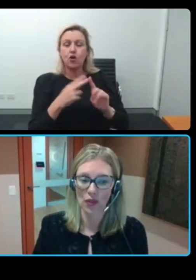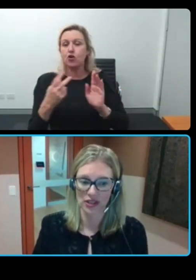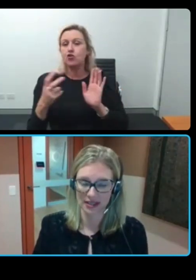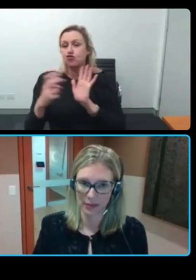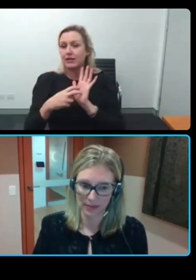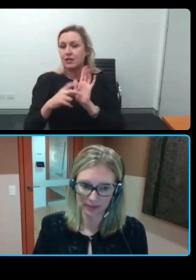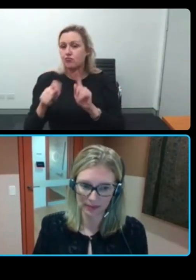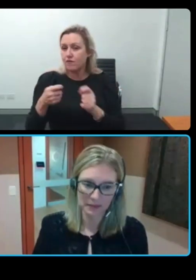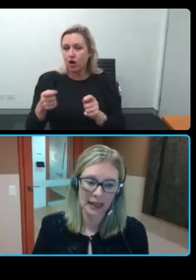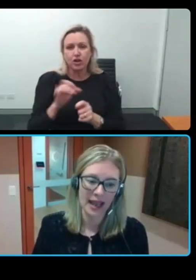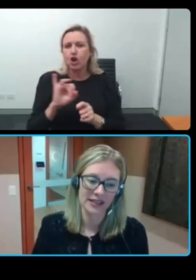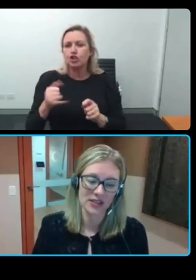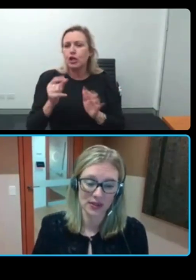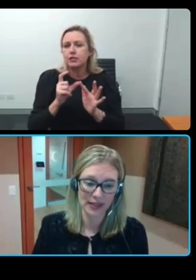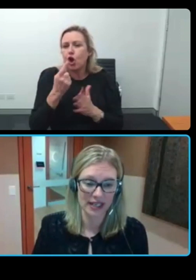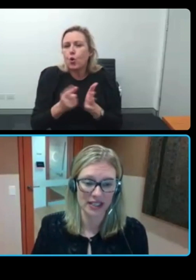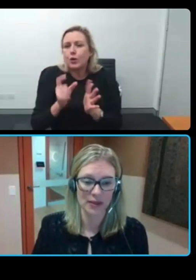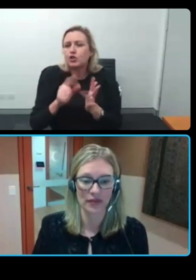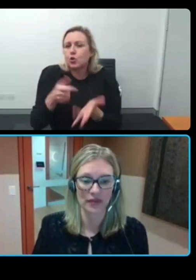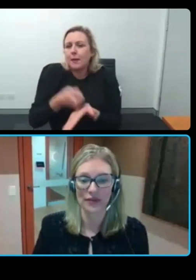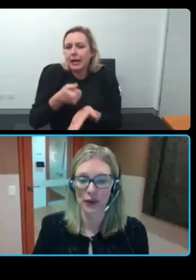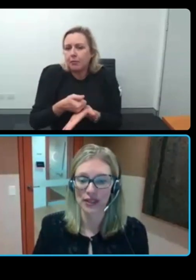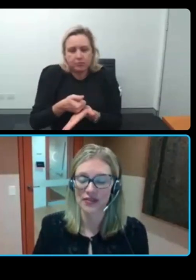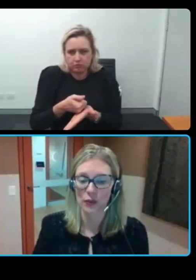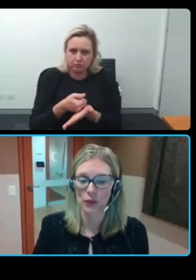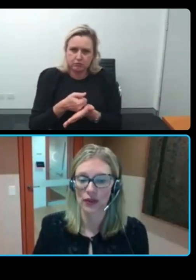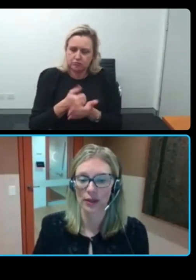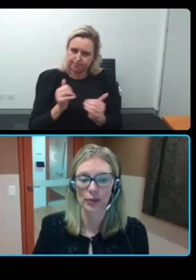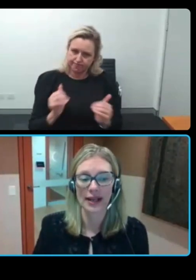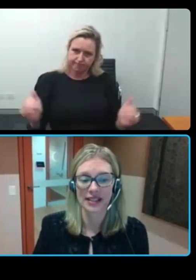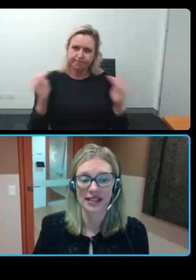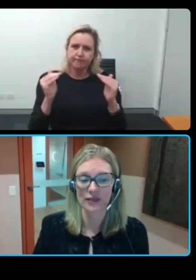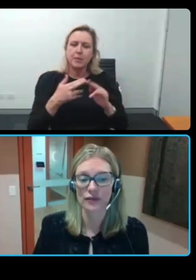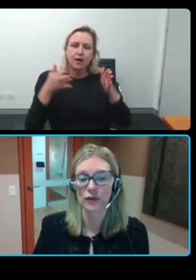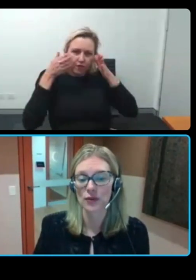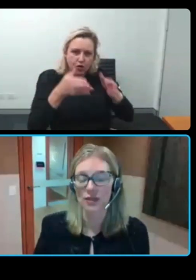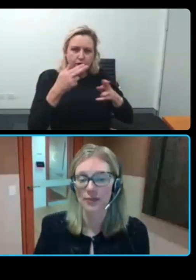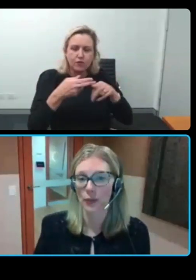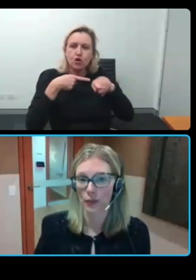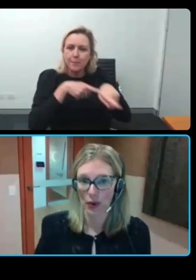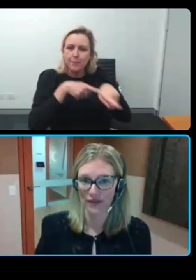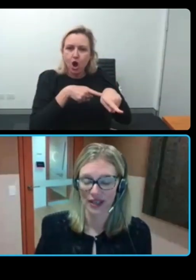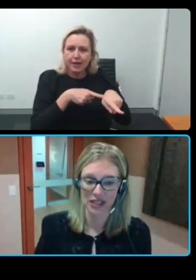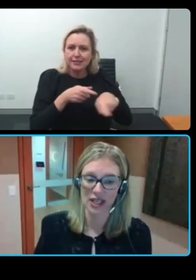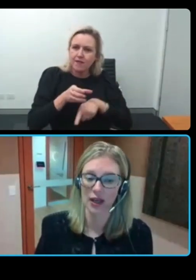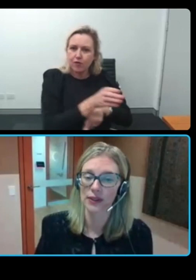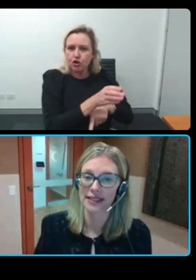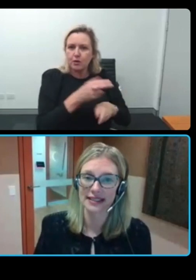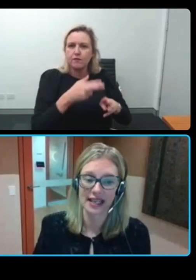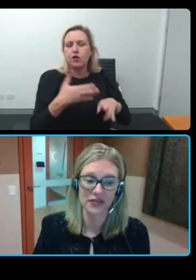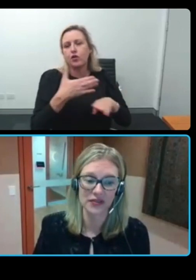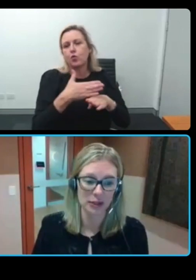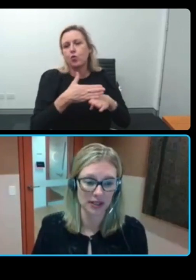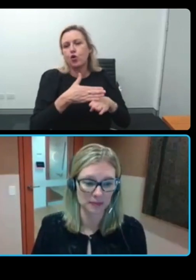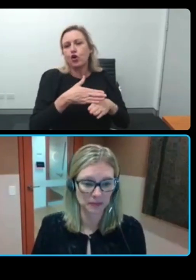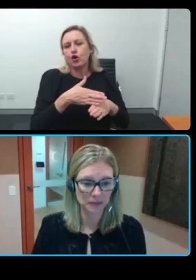more than just the minimum. And it's also intended to provide a focus for the compliance and enforcement work of the Aged Care Quality and